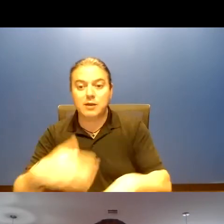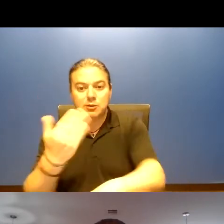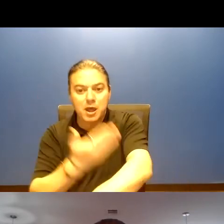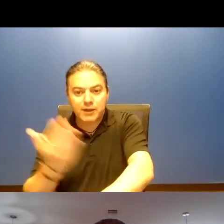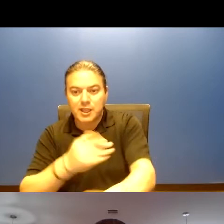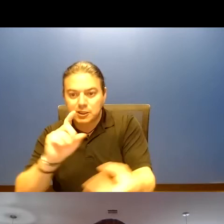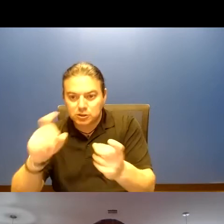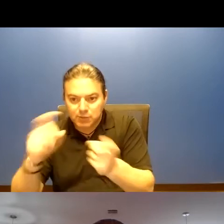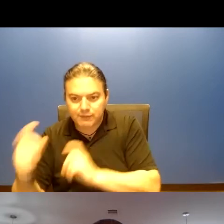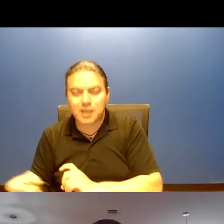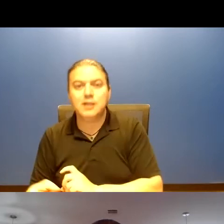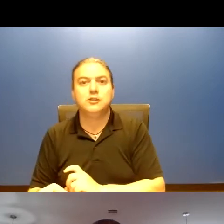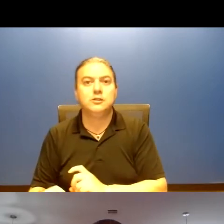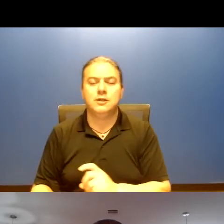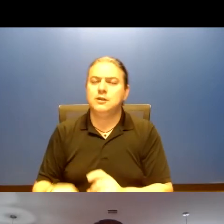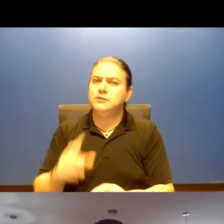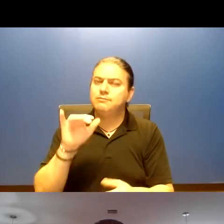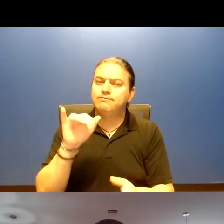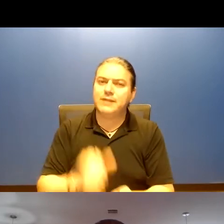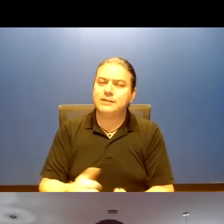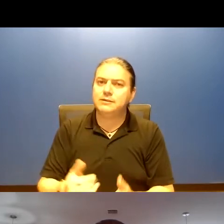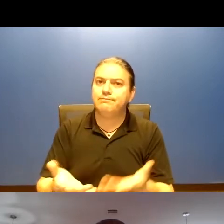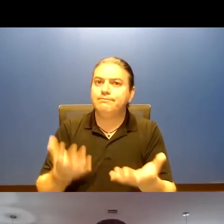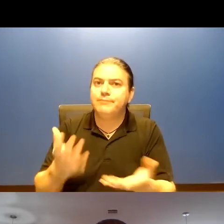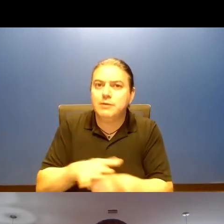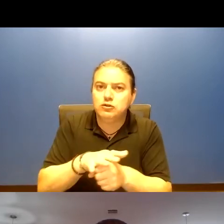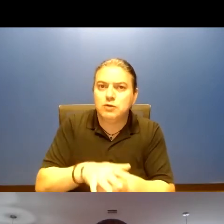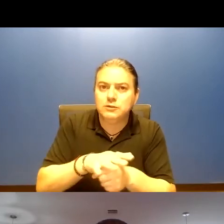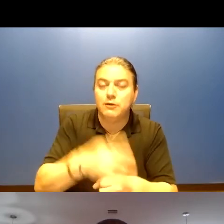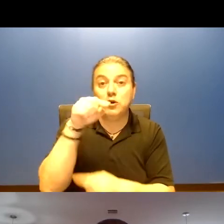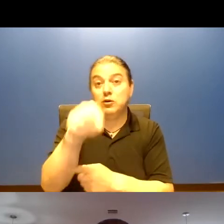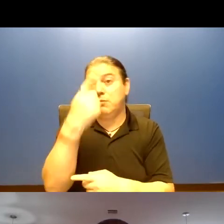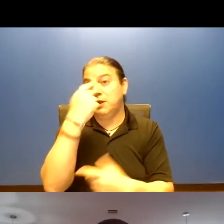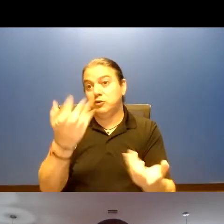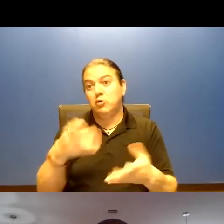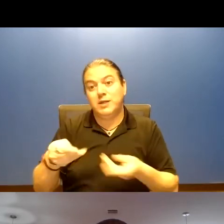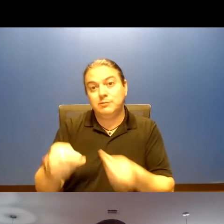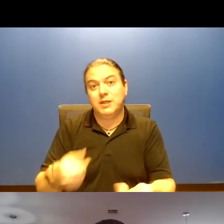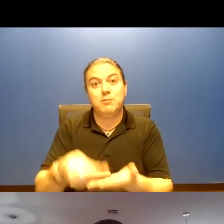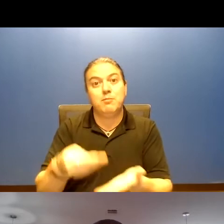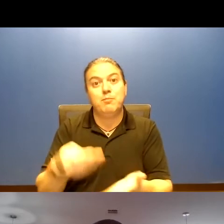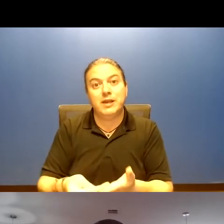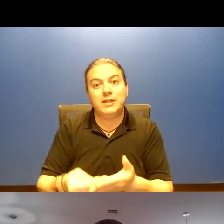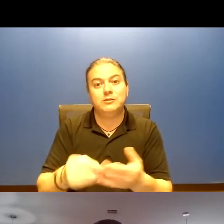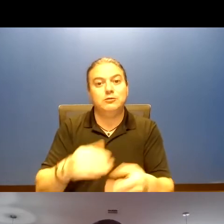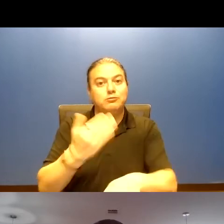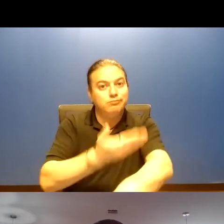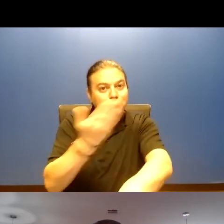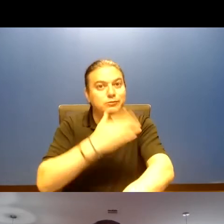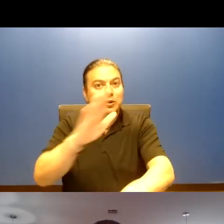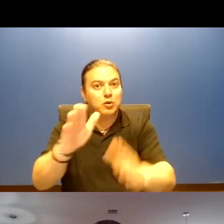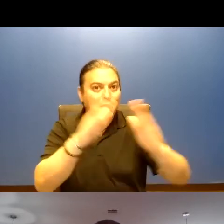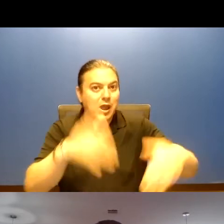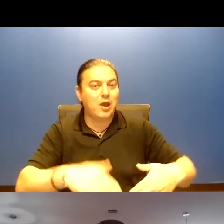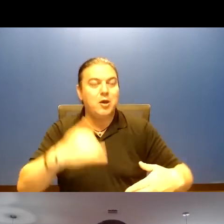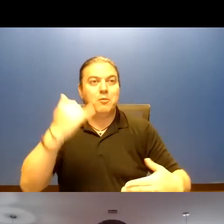that probably is very stressful for you because you don't want to spend the money to remodel your home if you need it, if you don't know if you're going to be